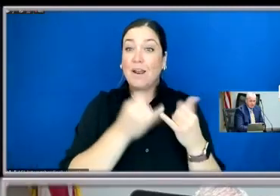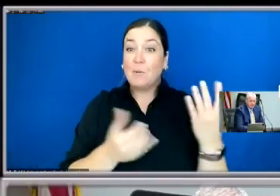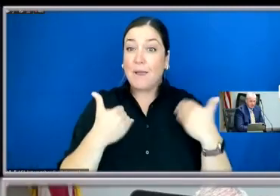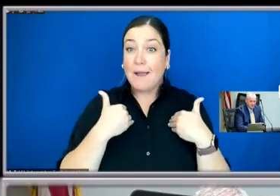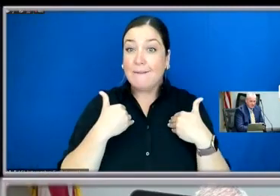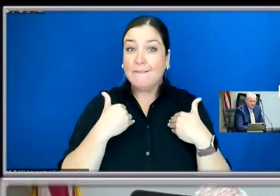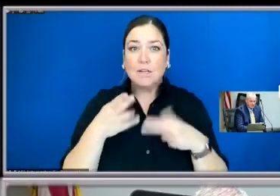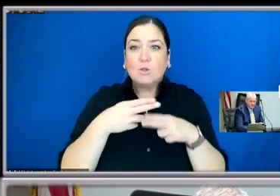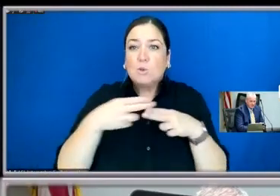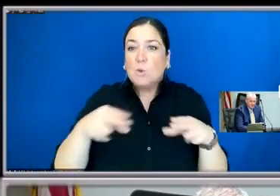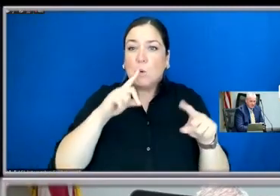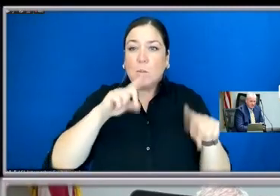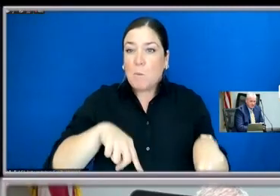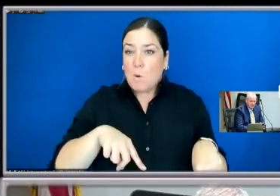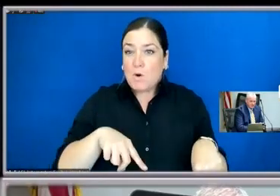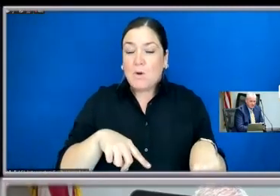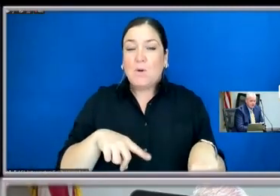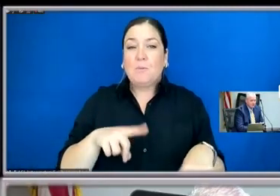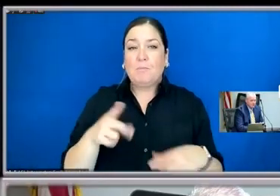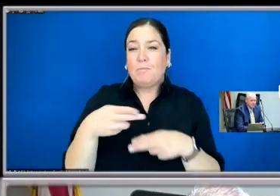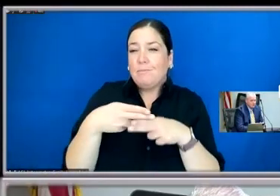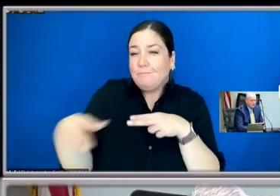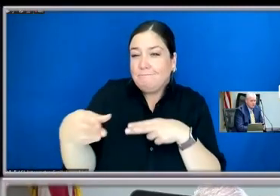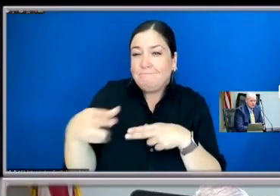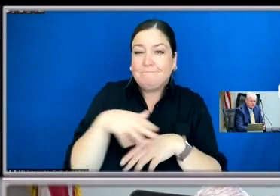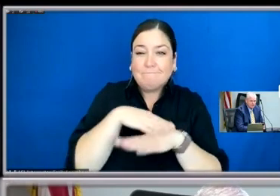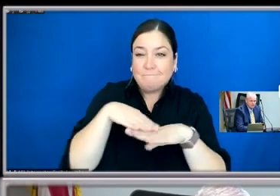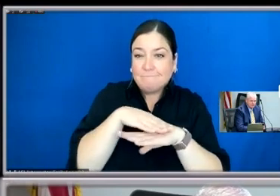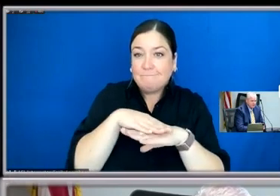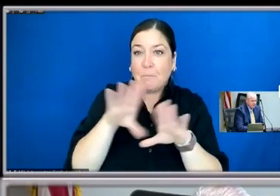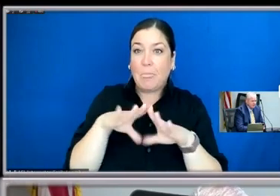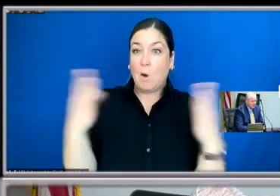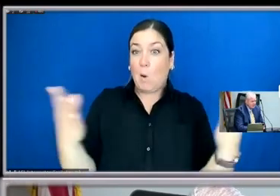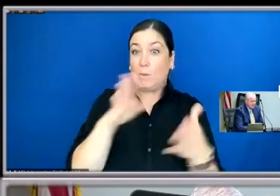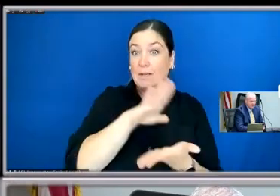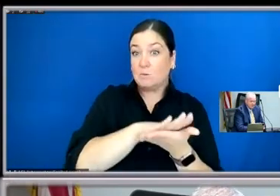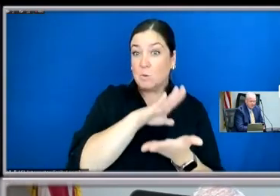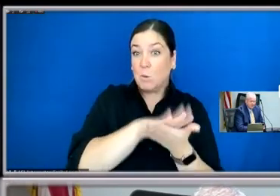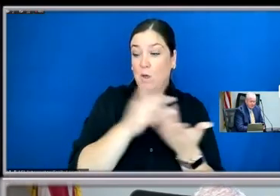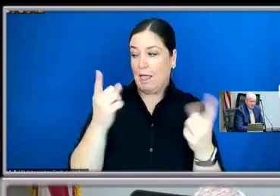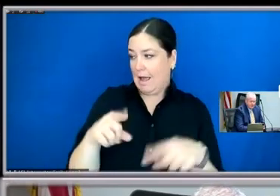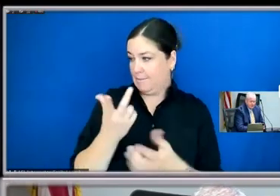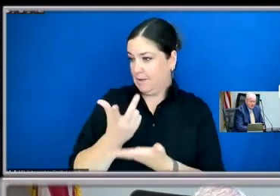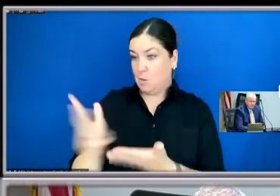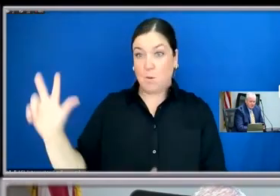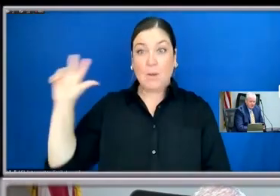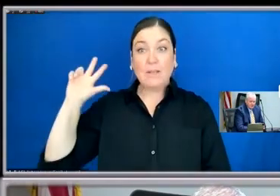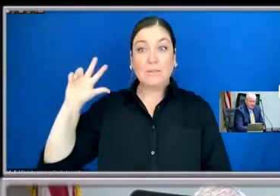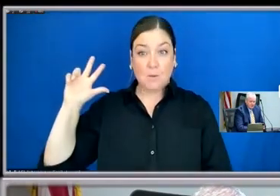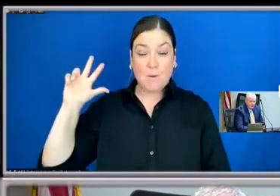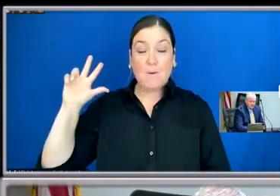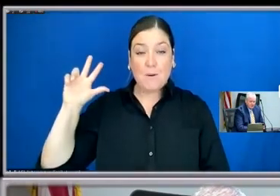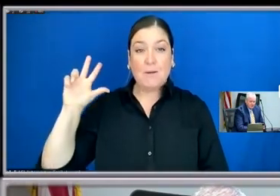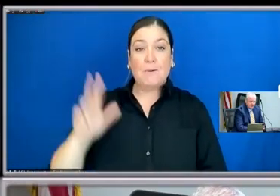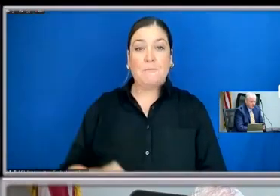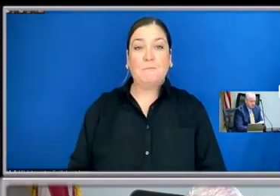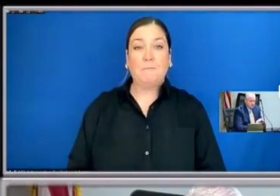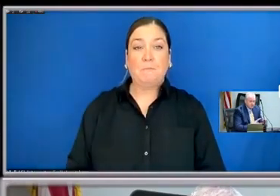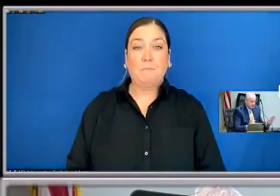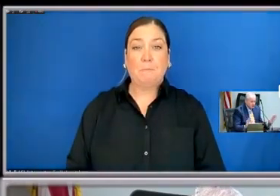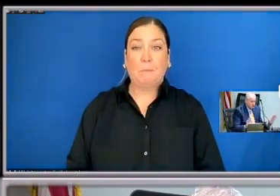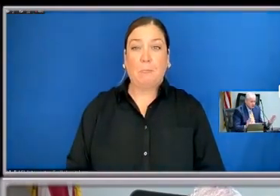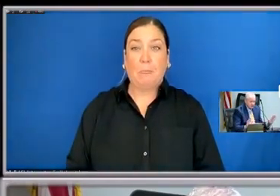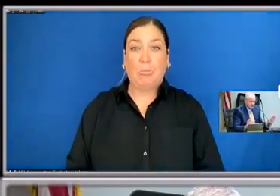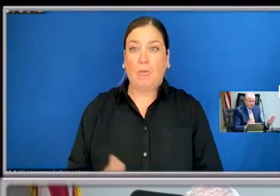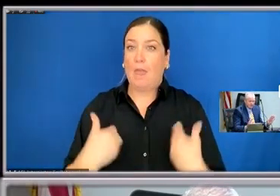short report. I just wanted to brief you today on kind of the opening of school, which happened 3 weeks ago. We have